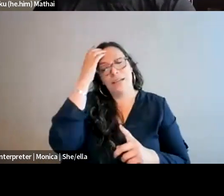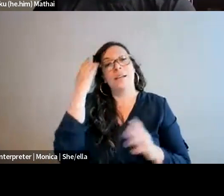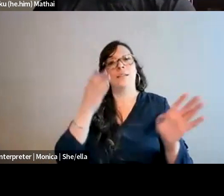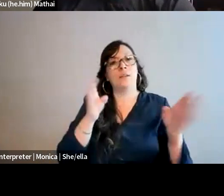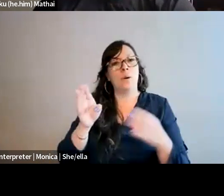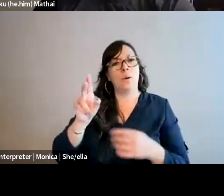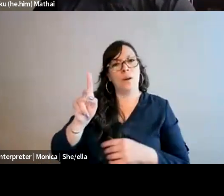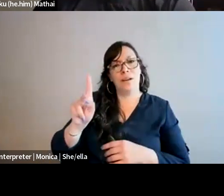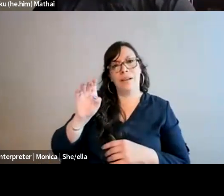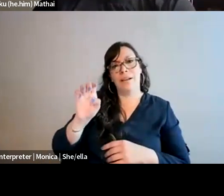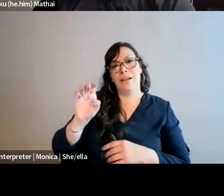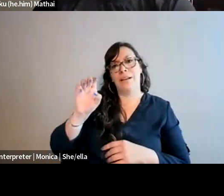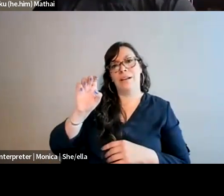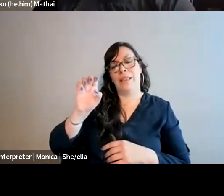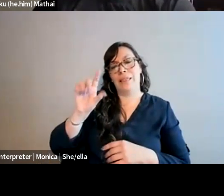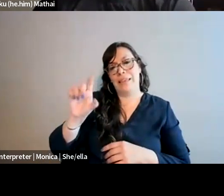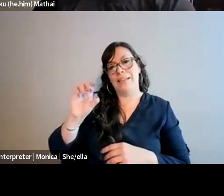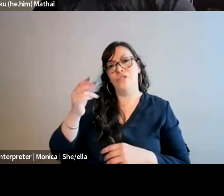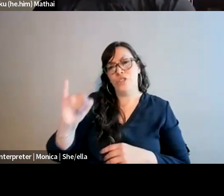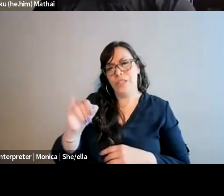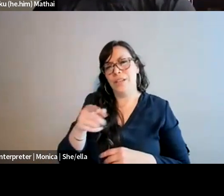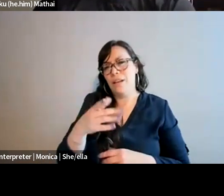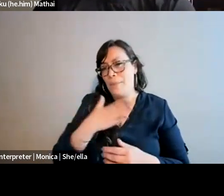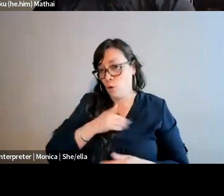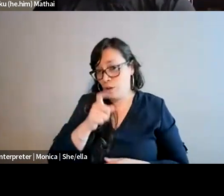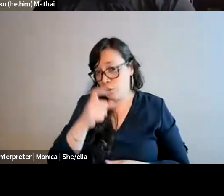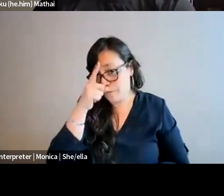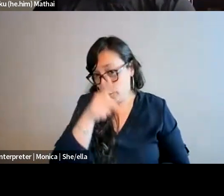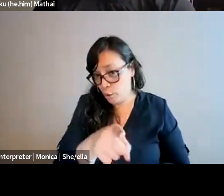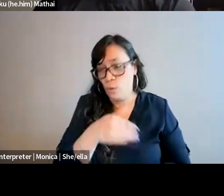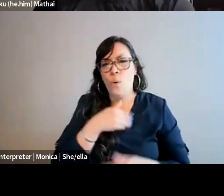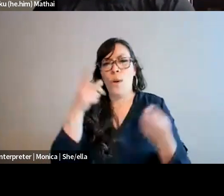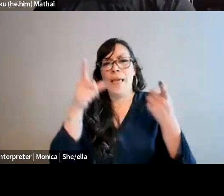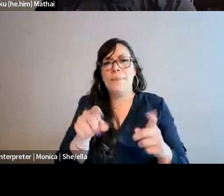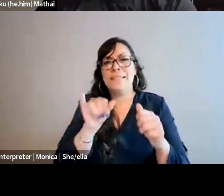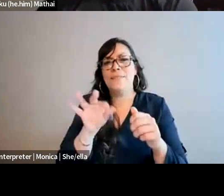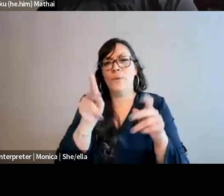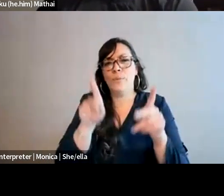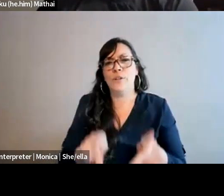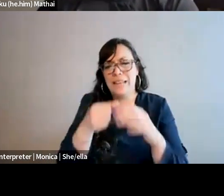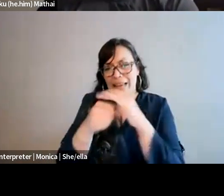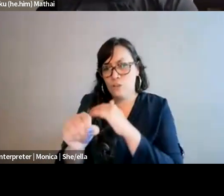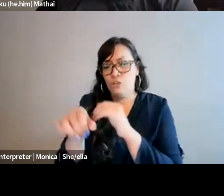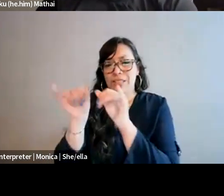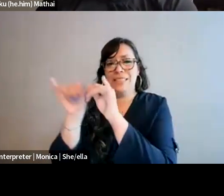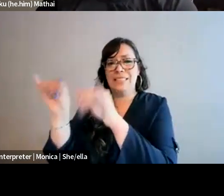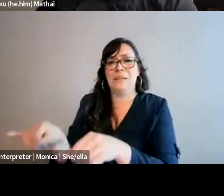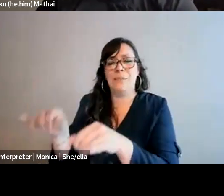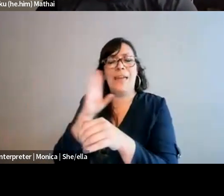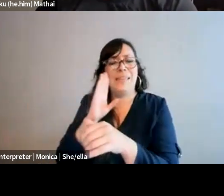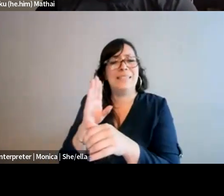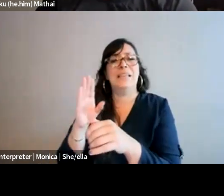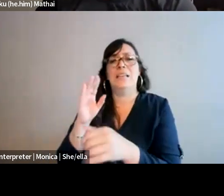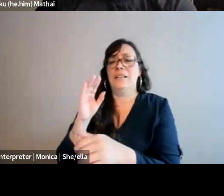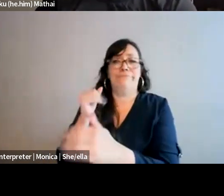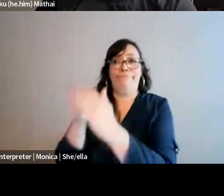Kelechi, my question for you is, what happens when a person enters a system and is institutionalized? And we're